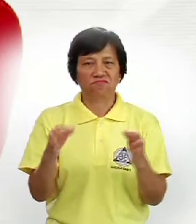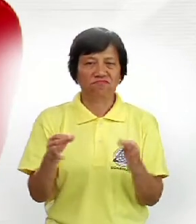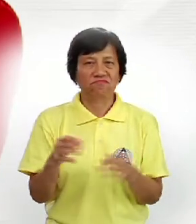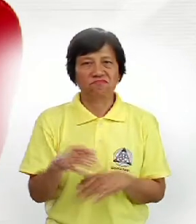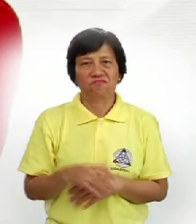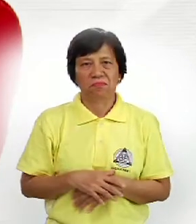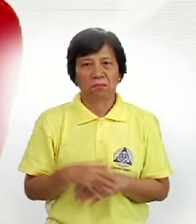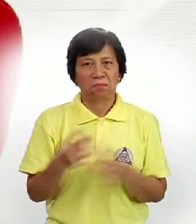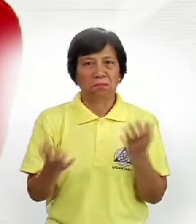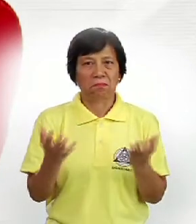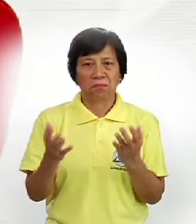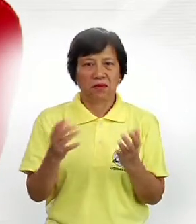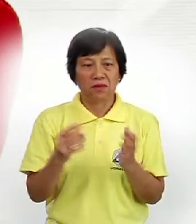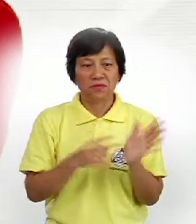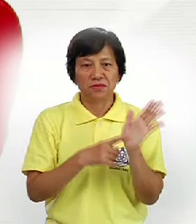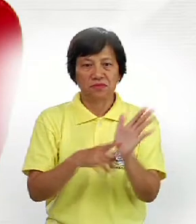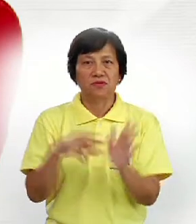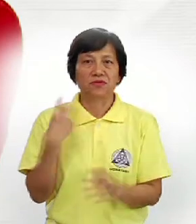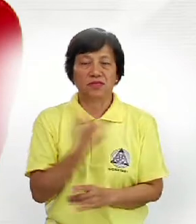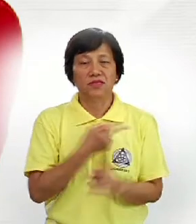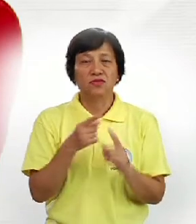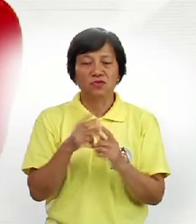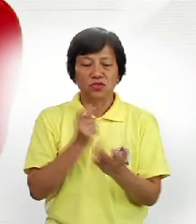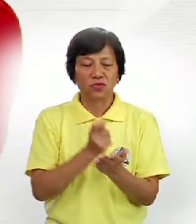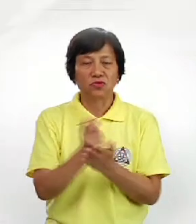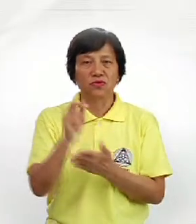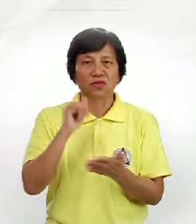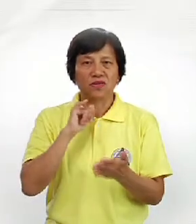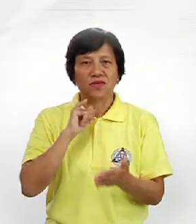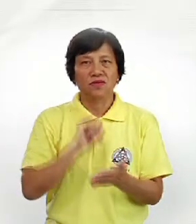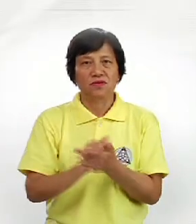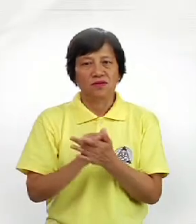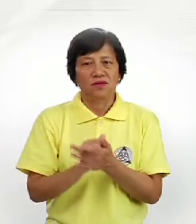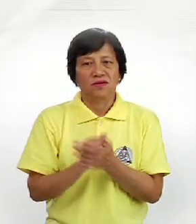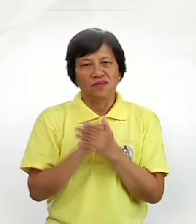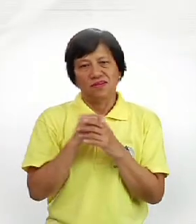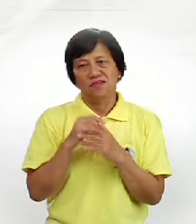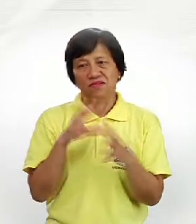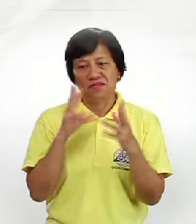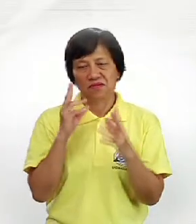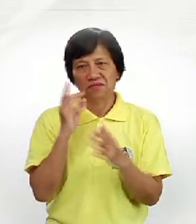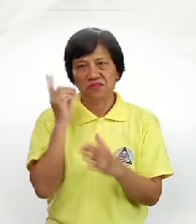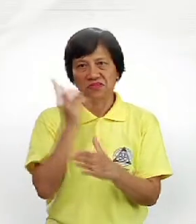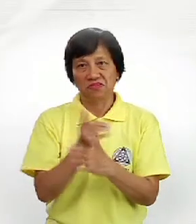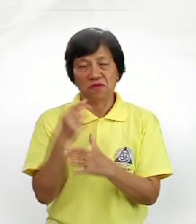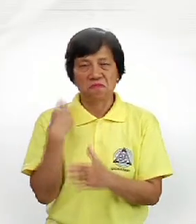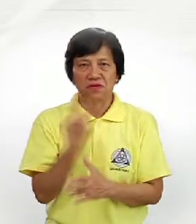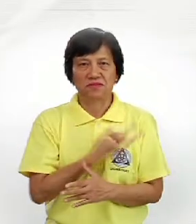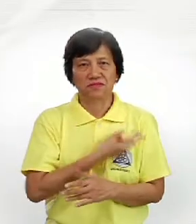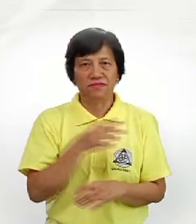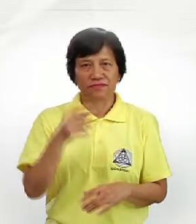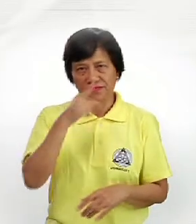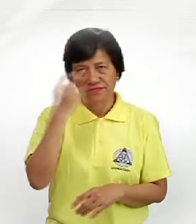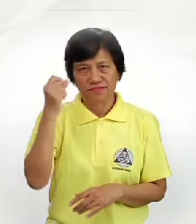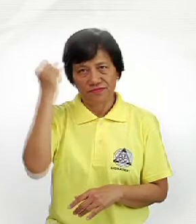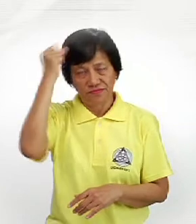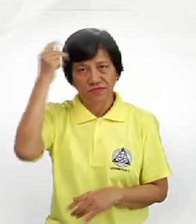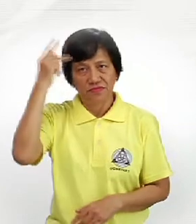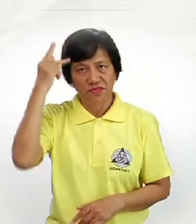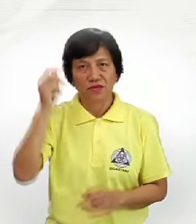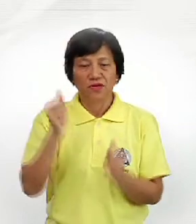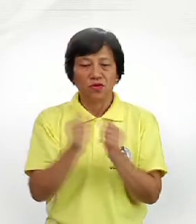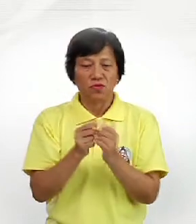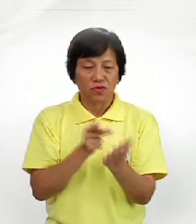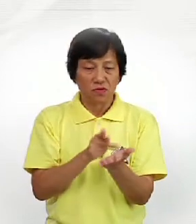a truth that would compromise us. But St. Paul, with a pure heart,